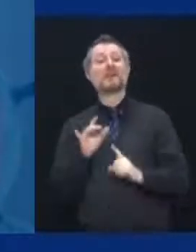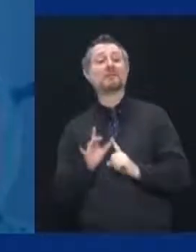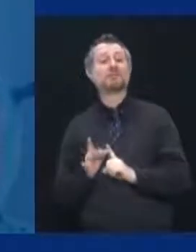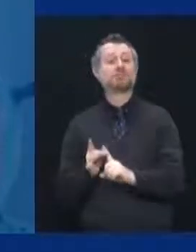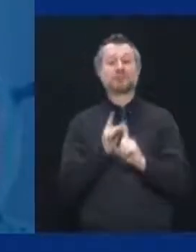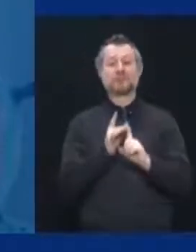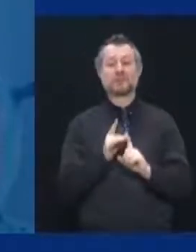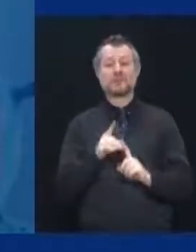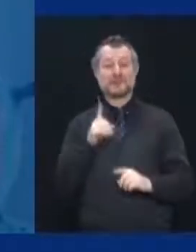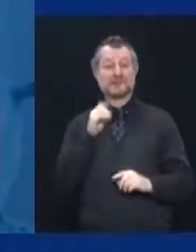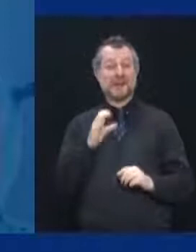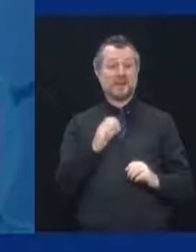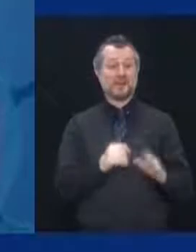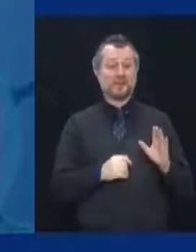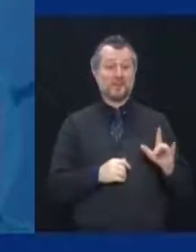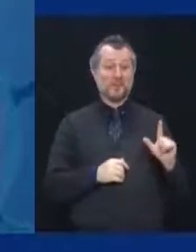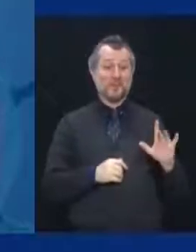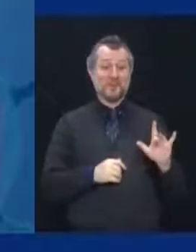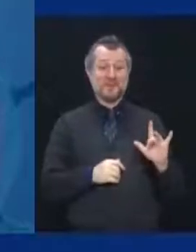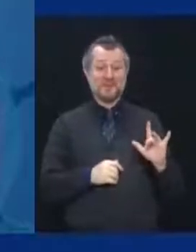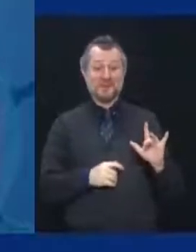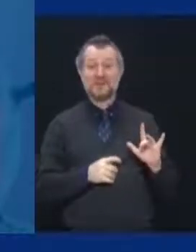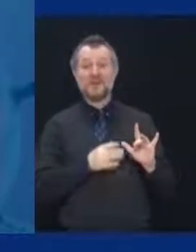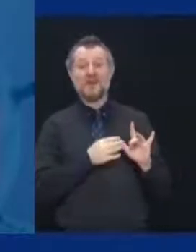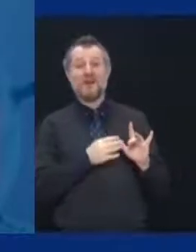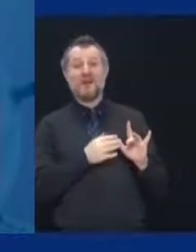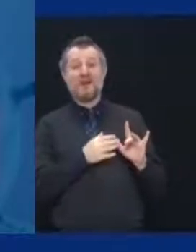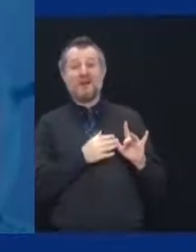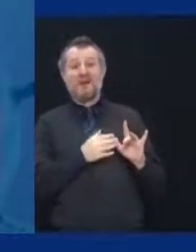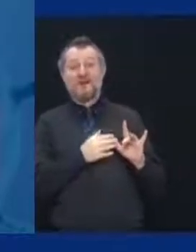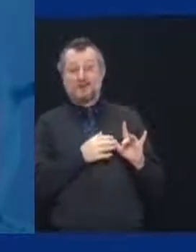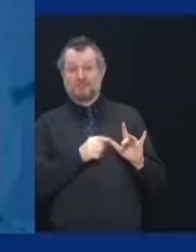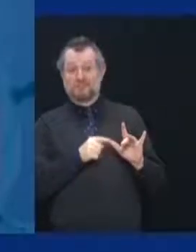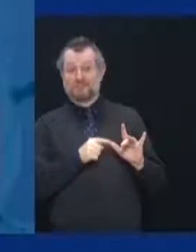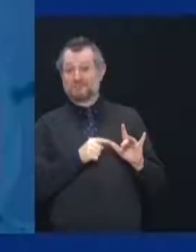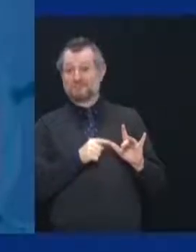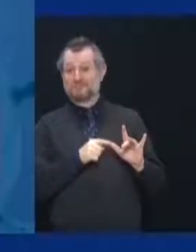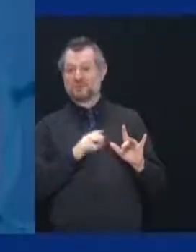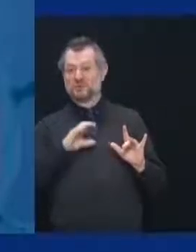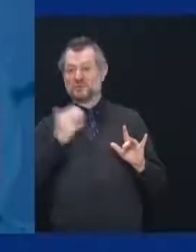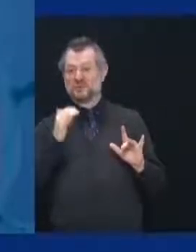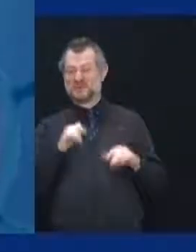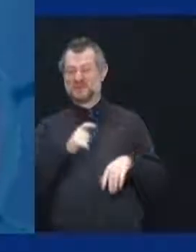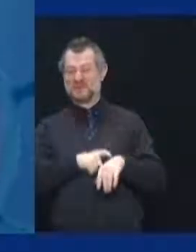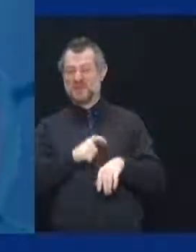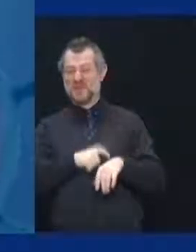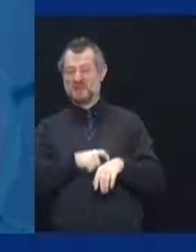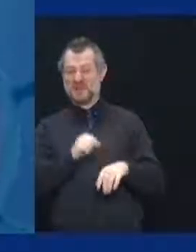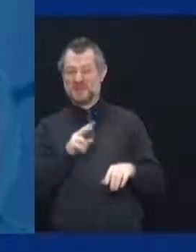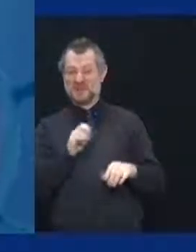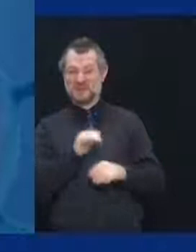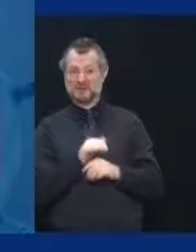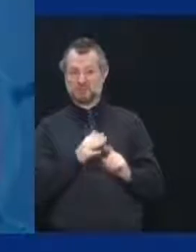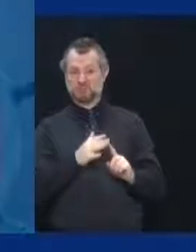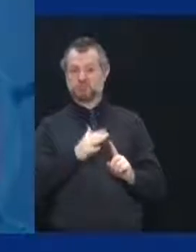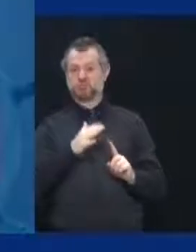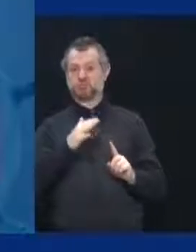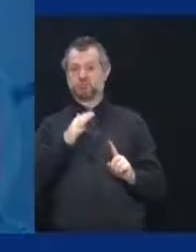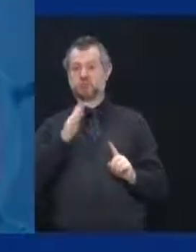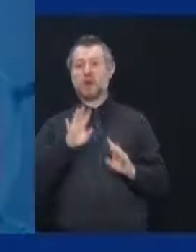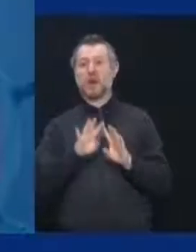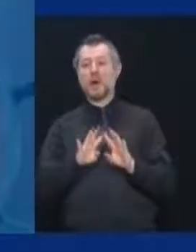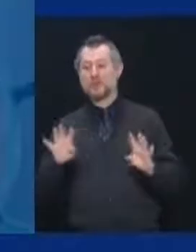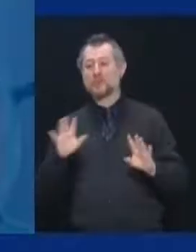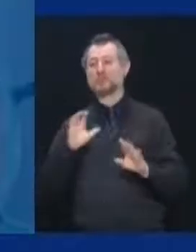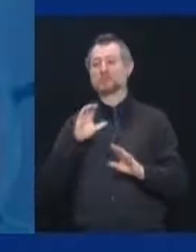December 25th is Christmas. So Hanukkah,